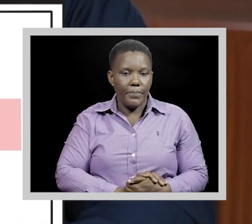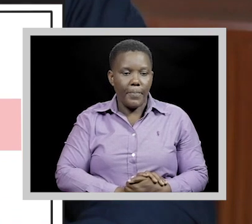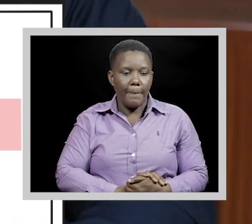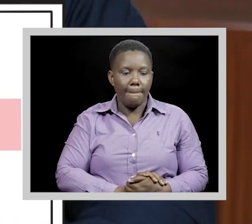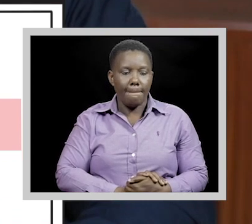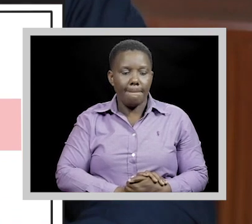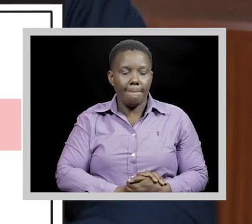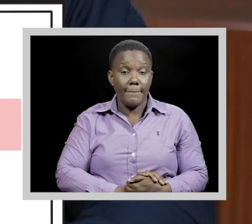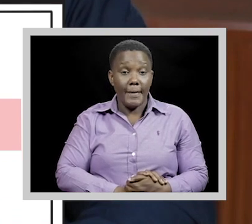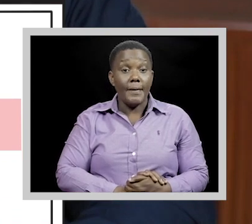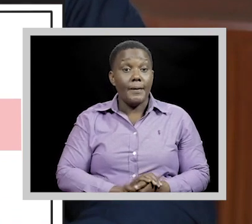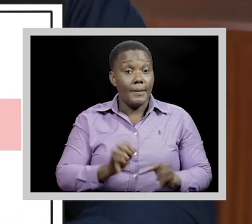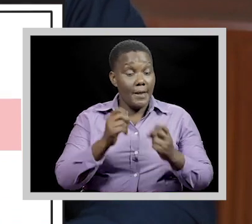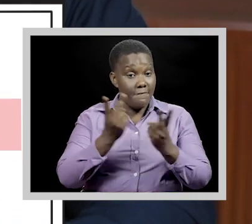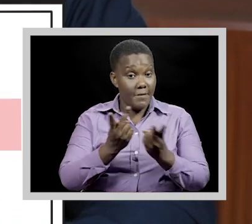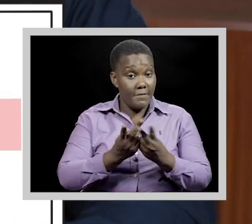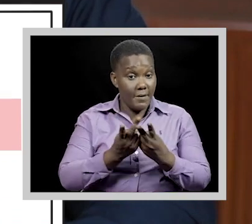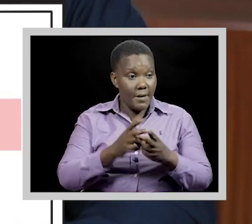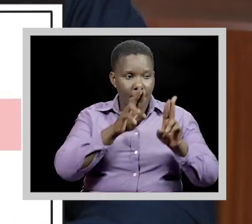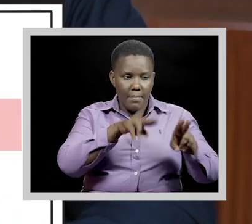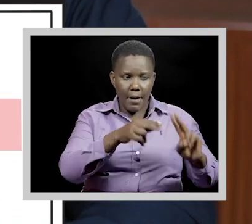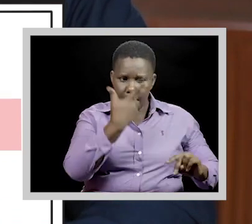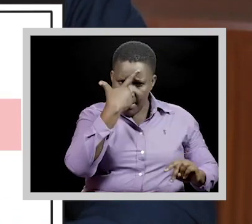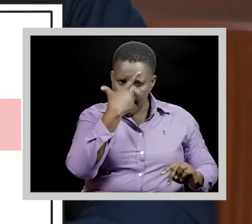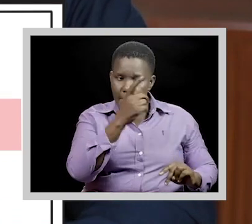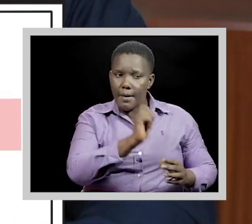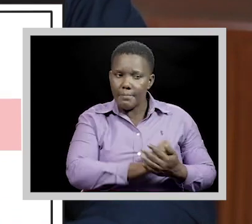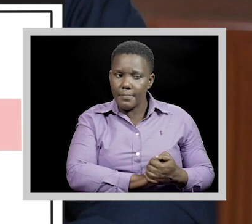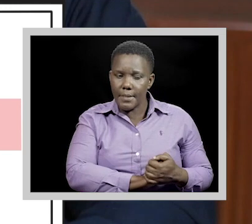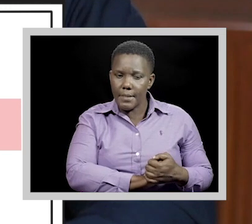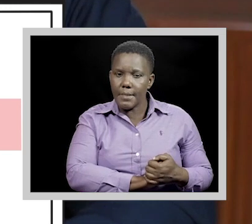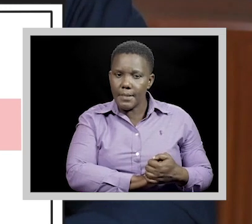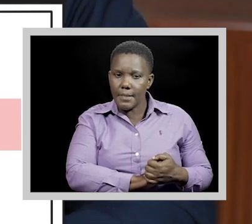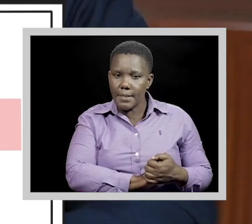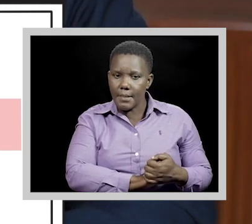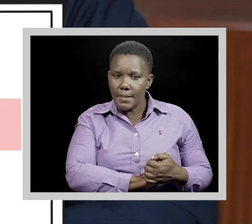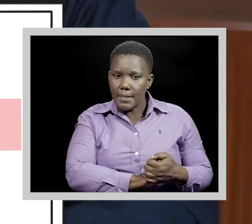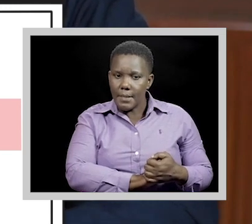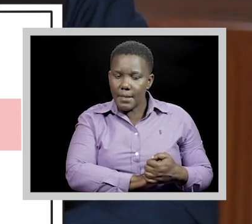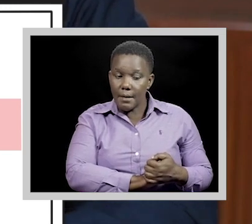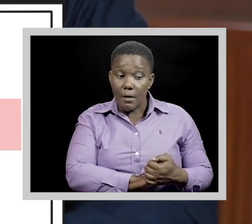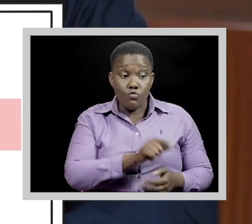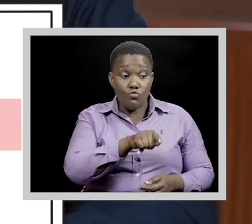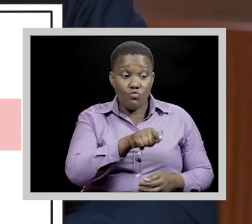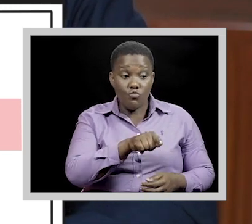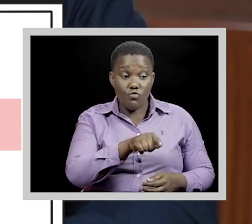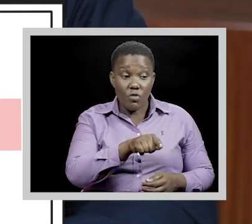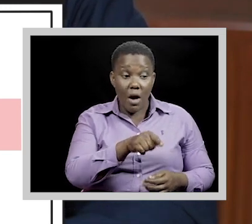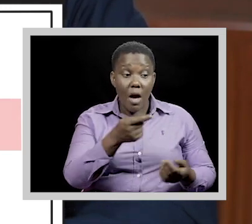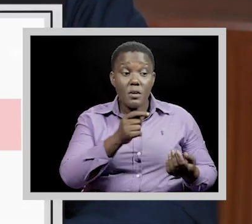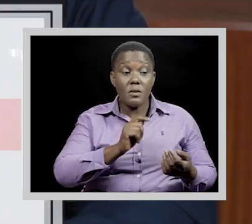And if the court believes that there is a significant risk of harm to members of the public,